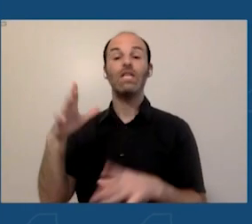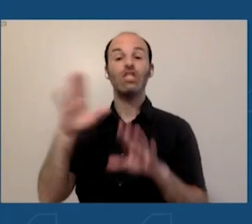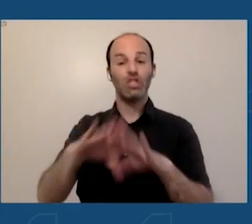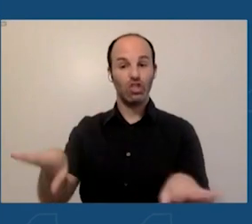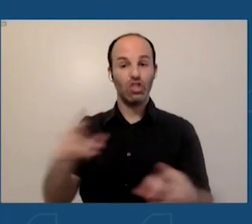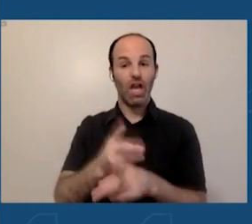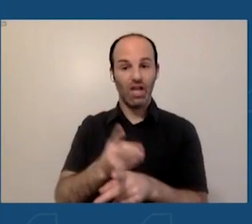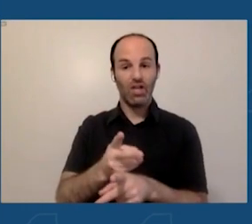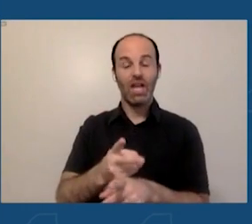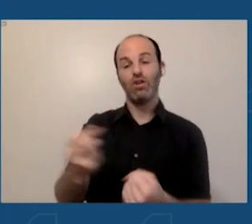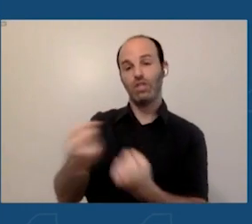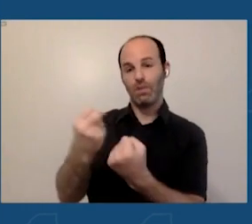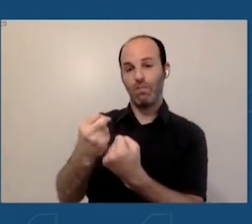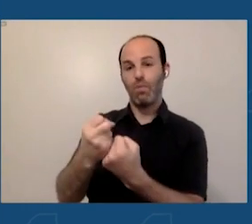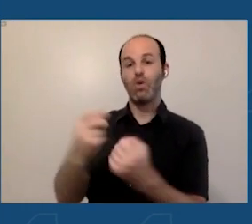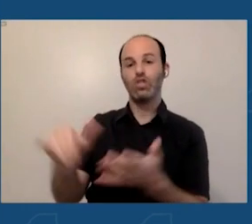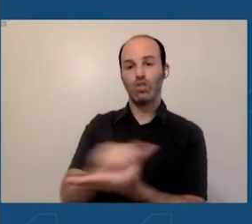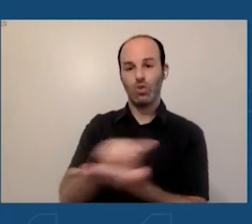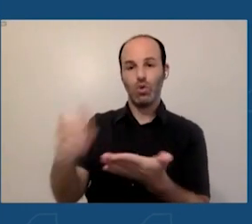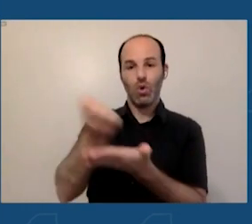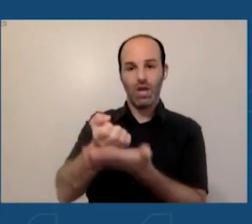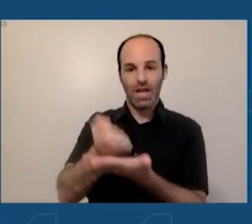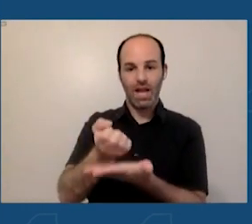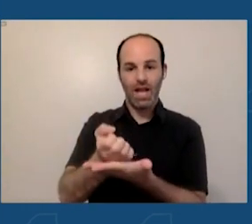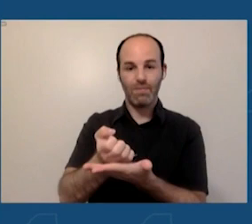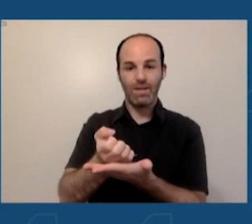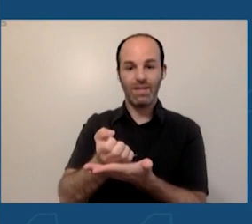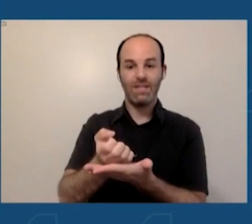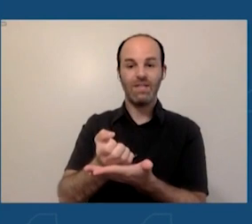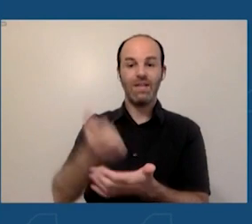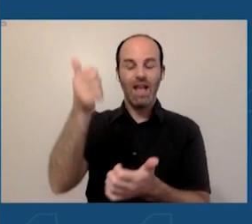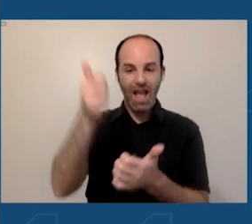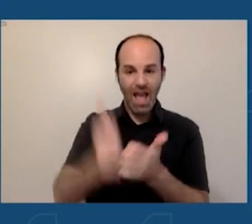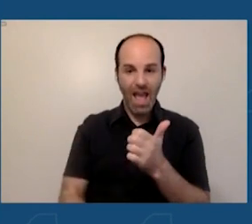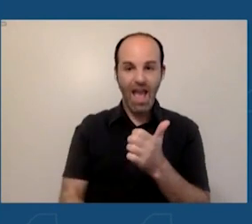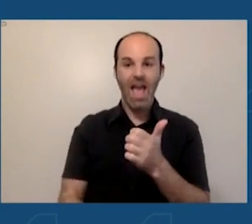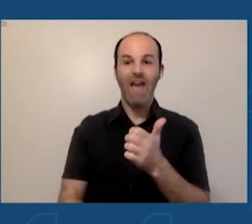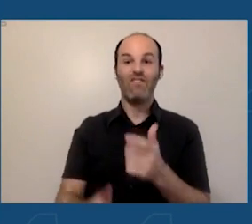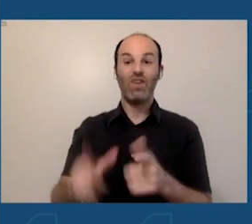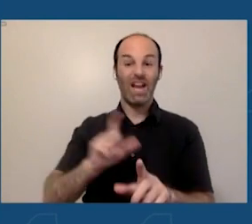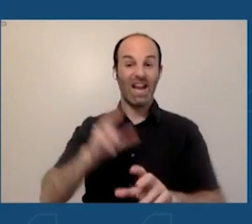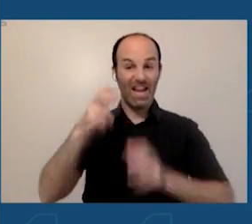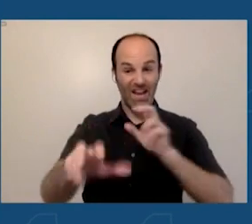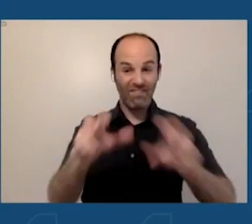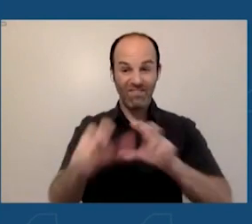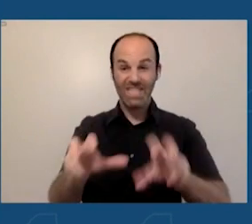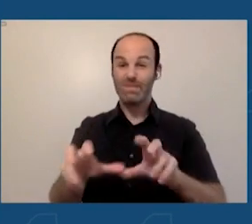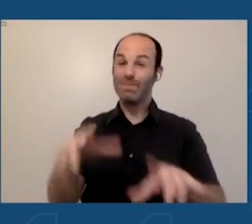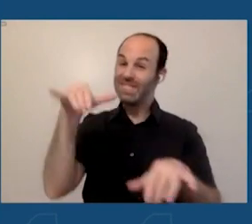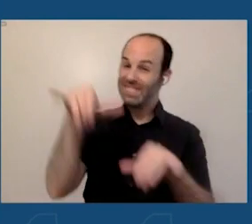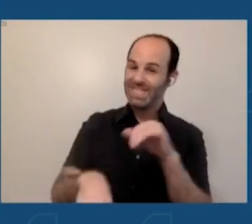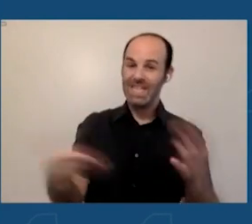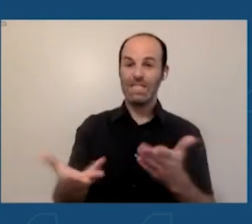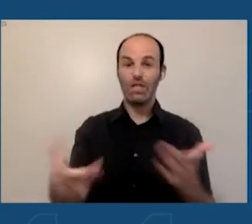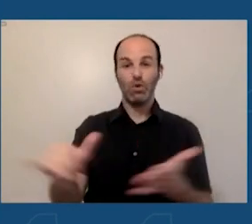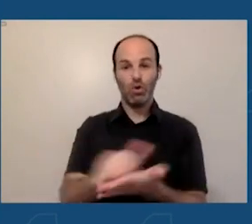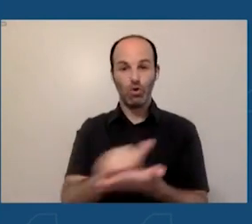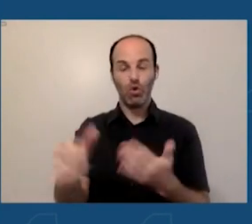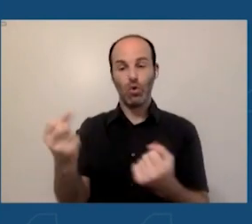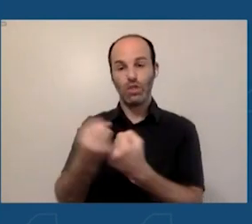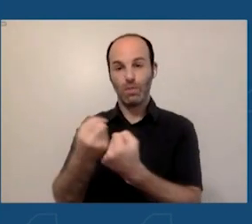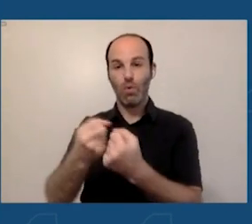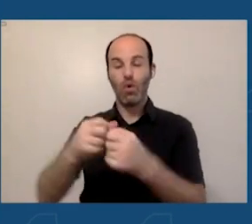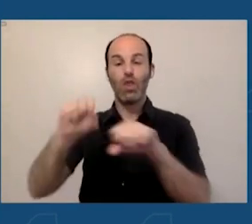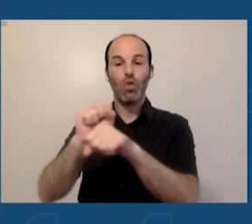Every investment in New York's childcare system is an investment that stays in New York, supporting the workforce and supporting